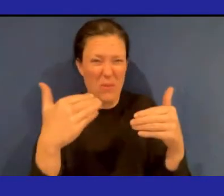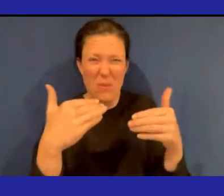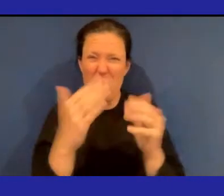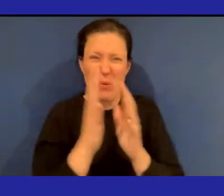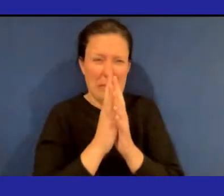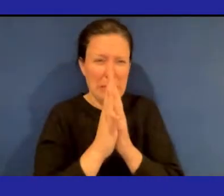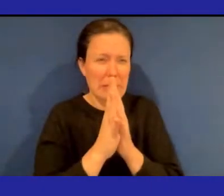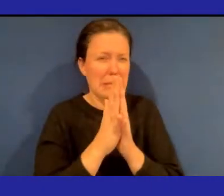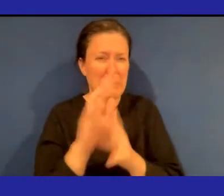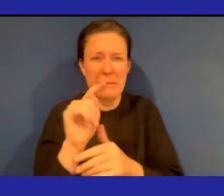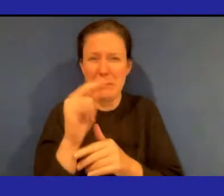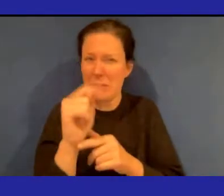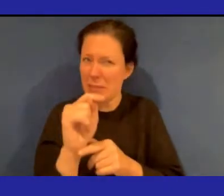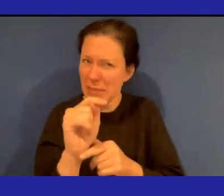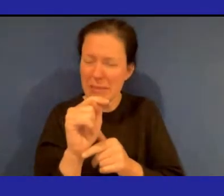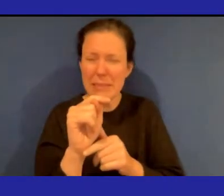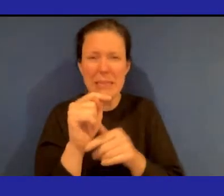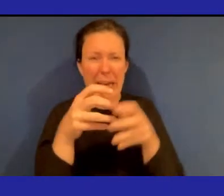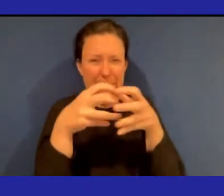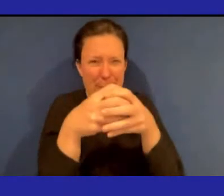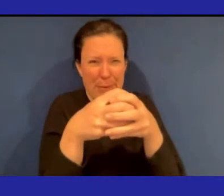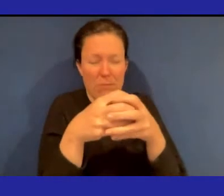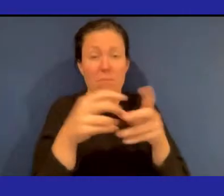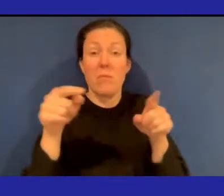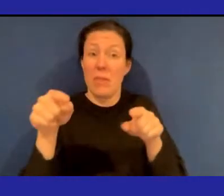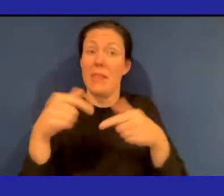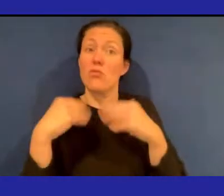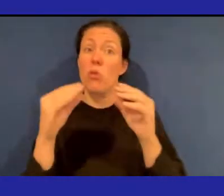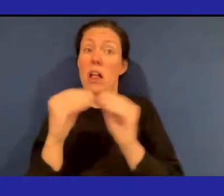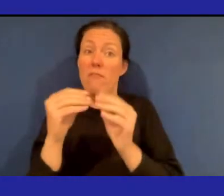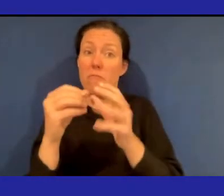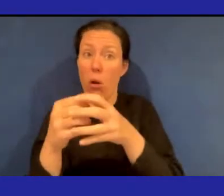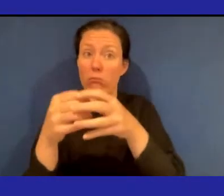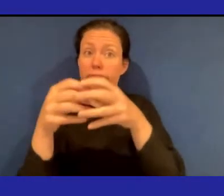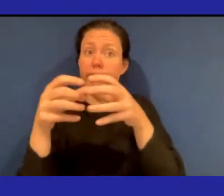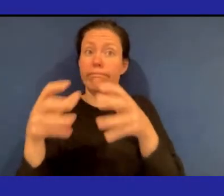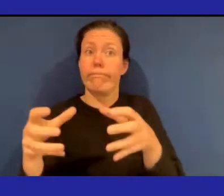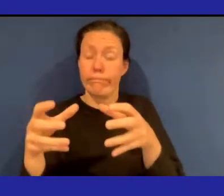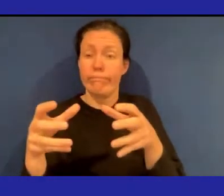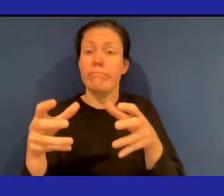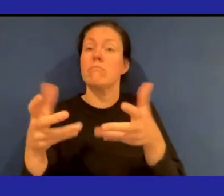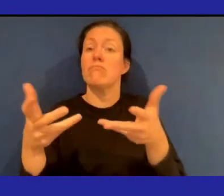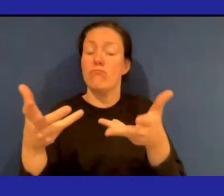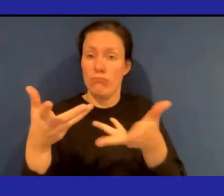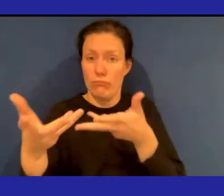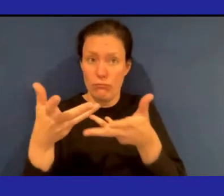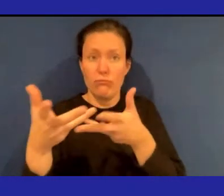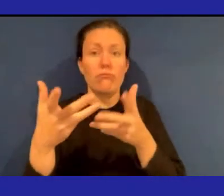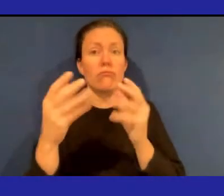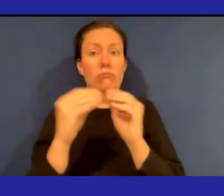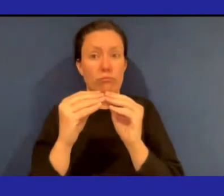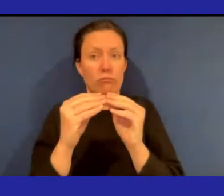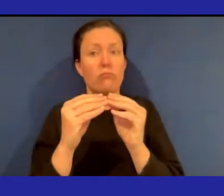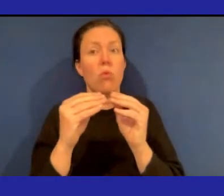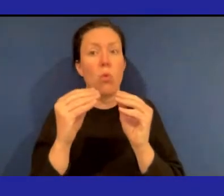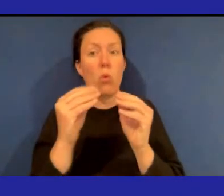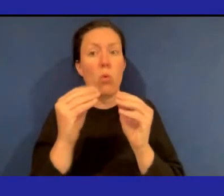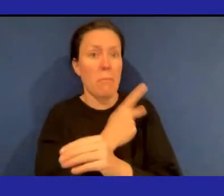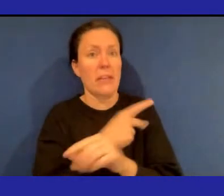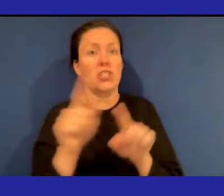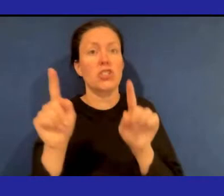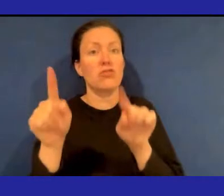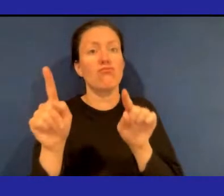very small space, but this will give us an opportunity to serve a larger volume of patients from